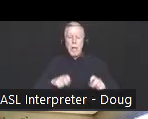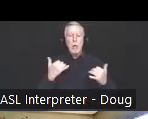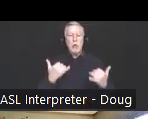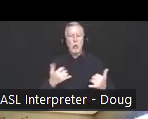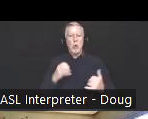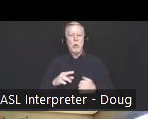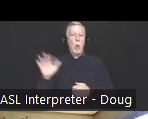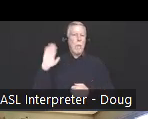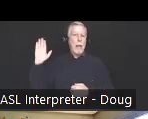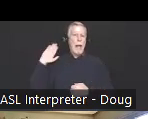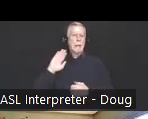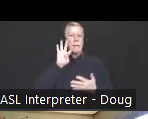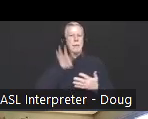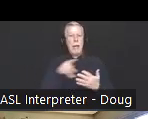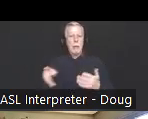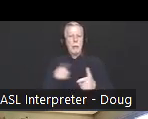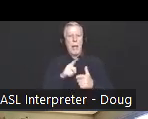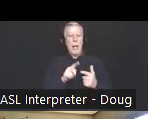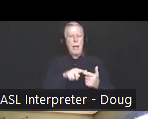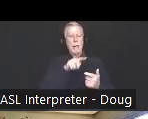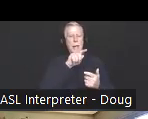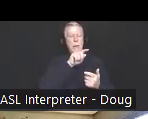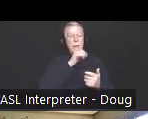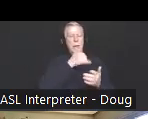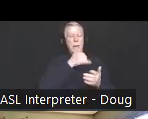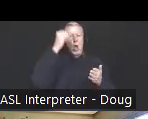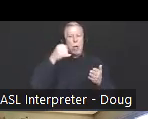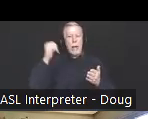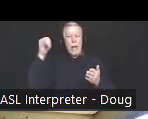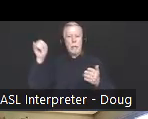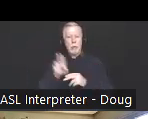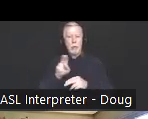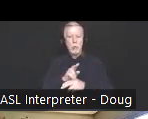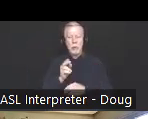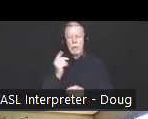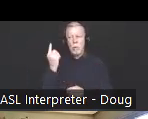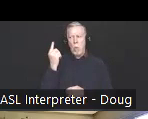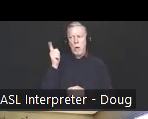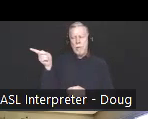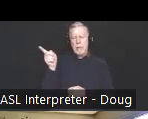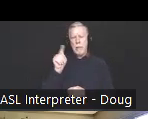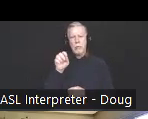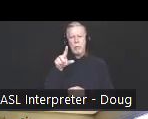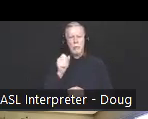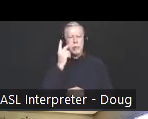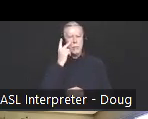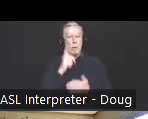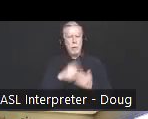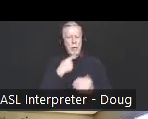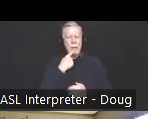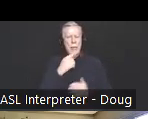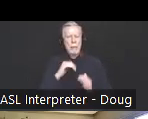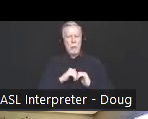just plot it out on one of these tools and see what it tells you about how you